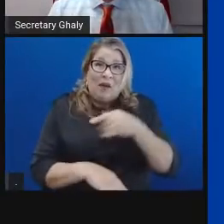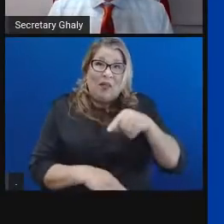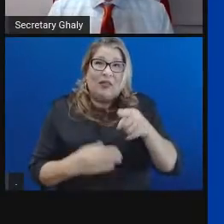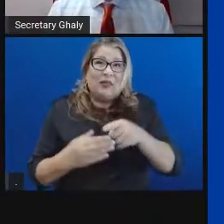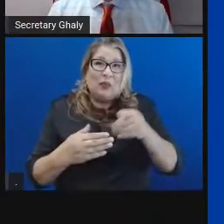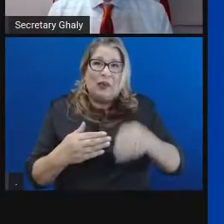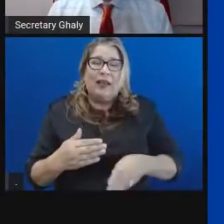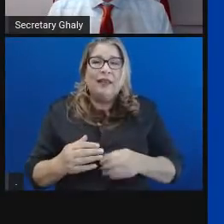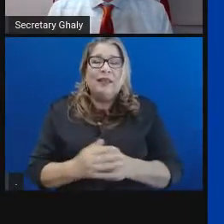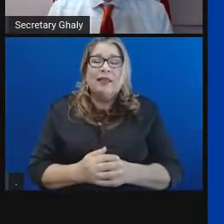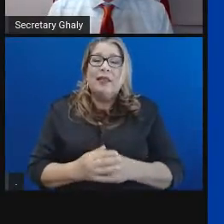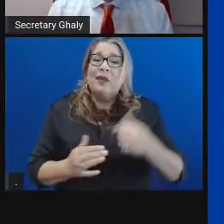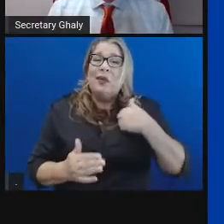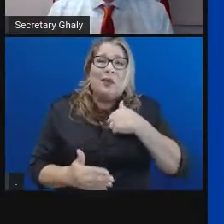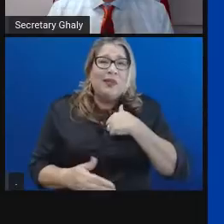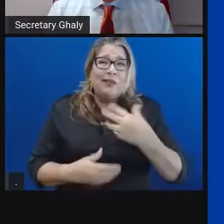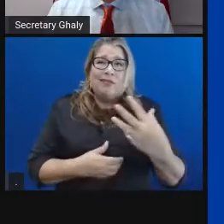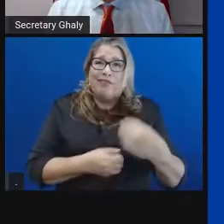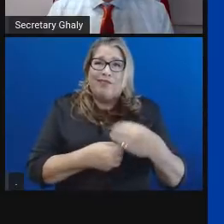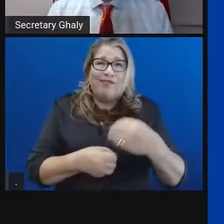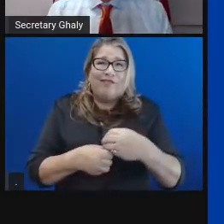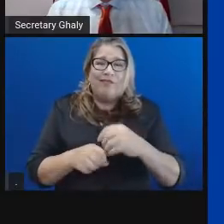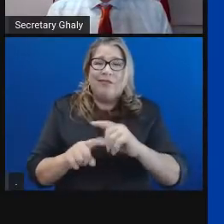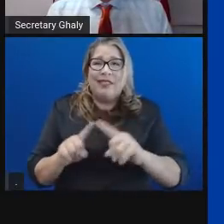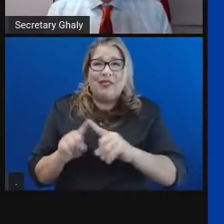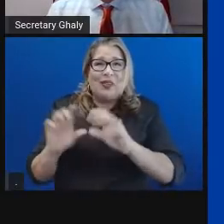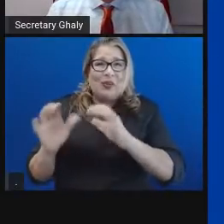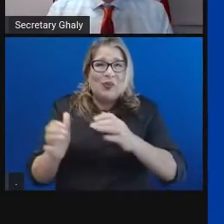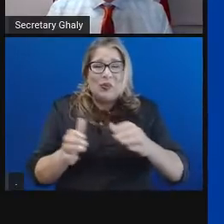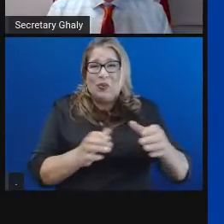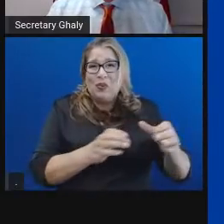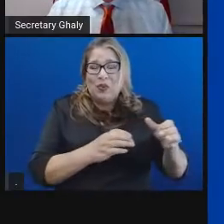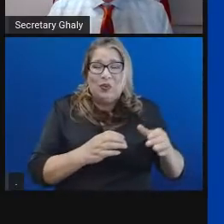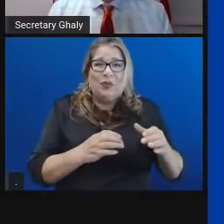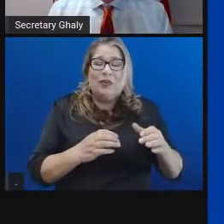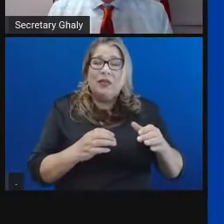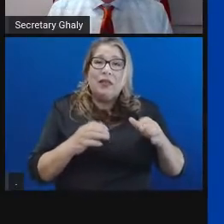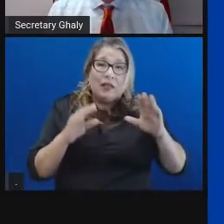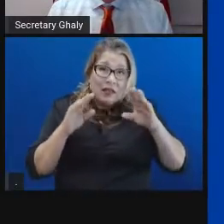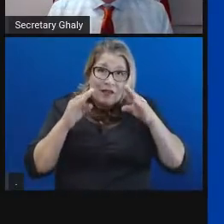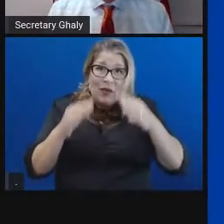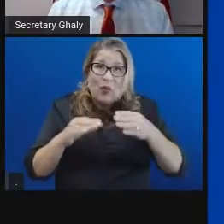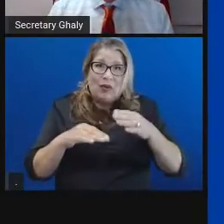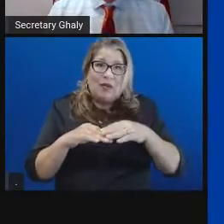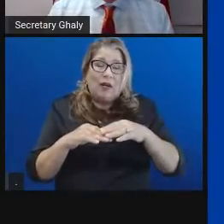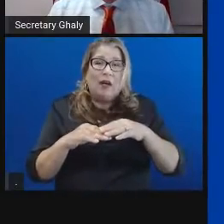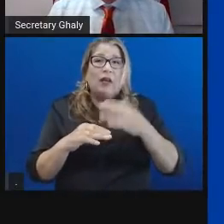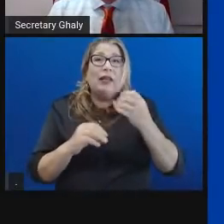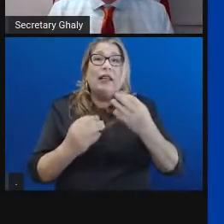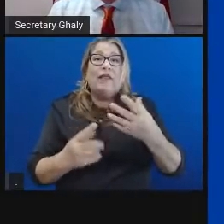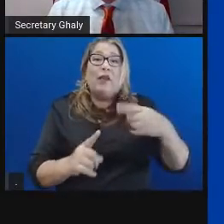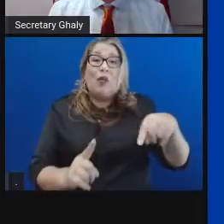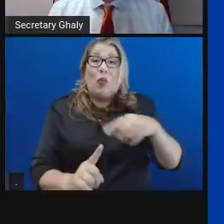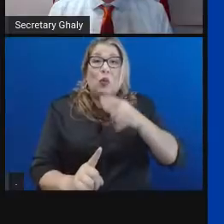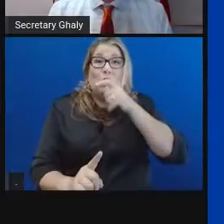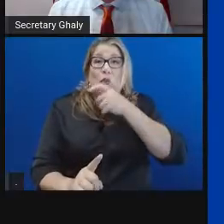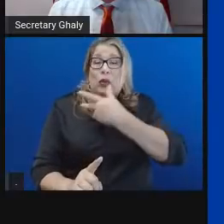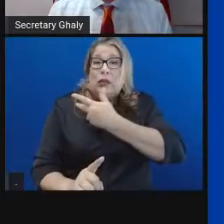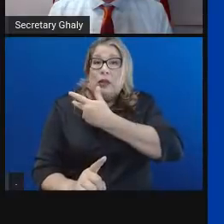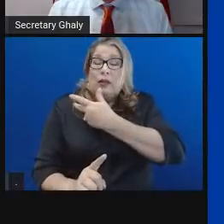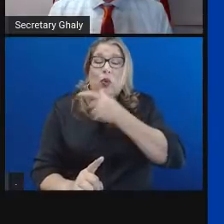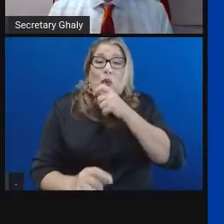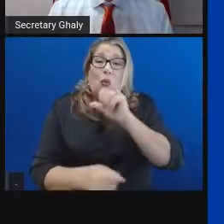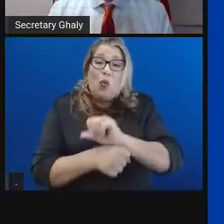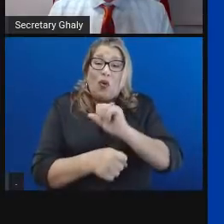health leaders, but all those that I just mentioned, a focus particularly on healthcare workers and those in long-term care